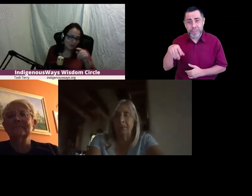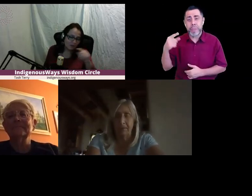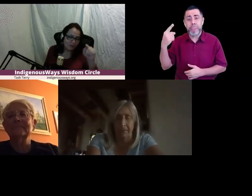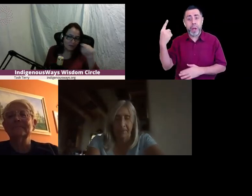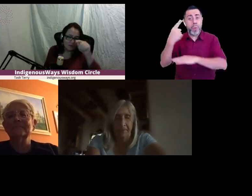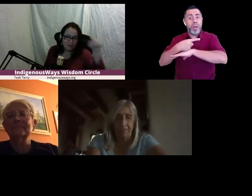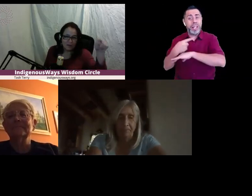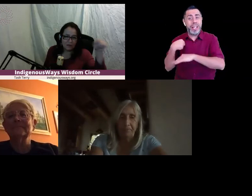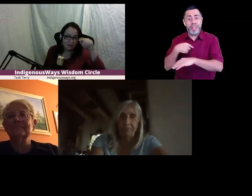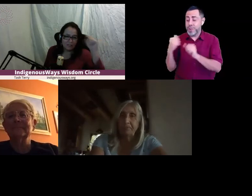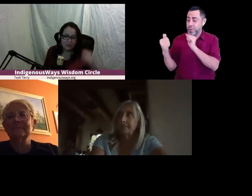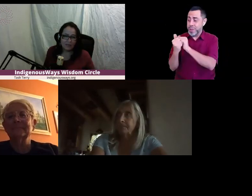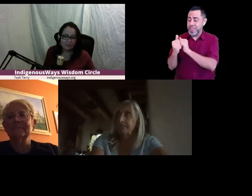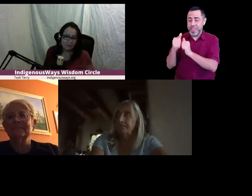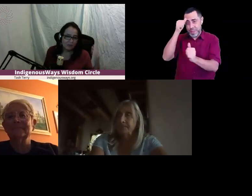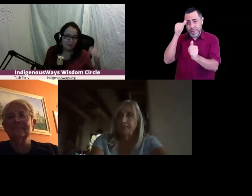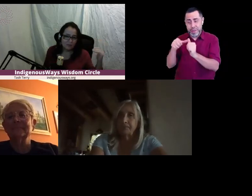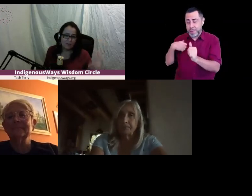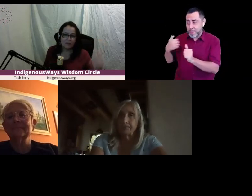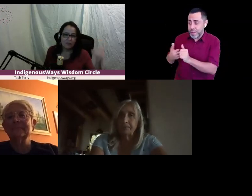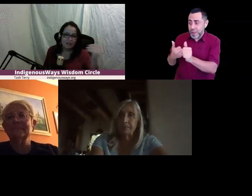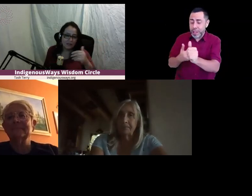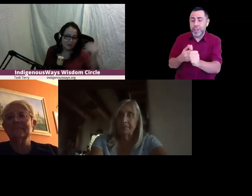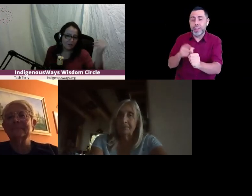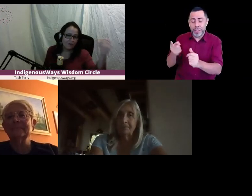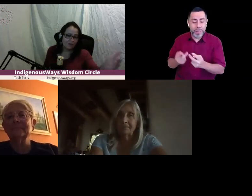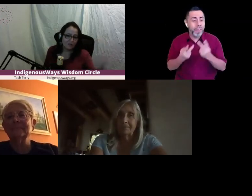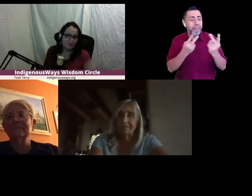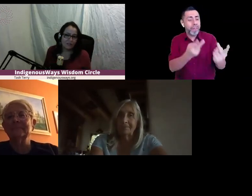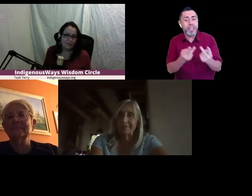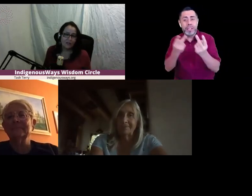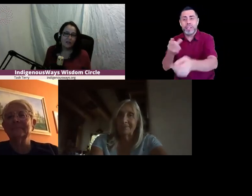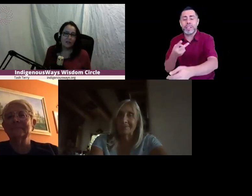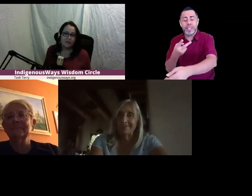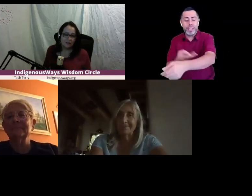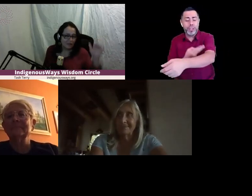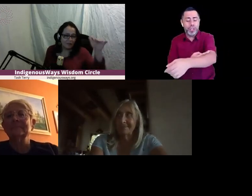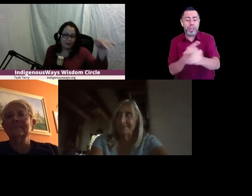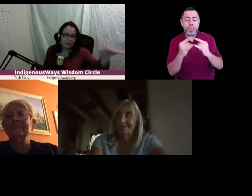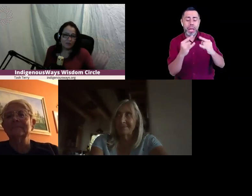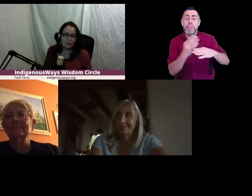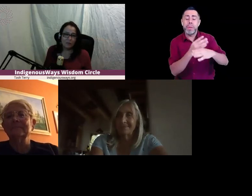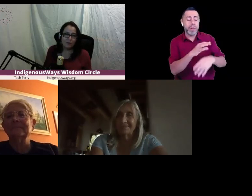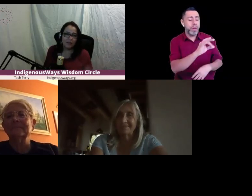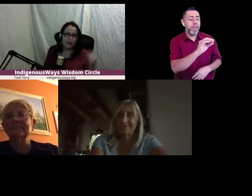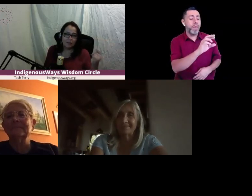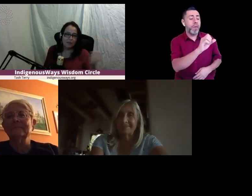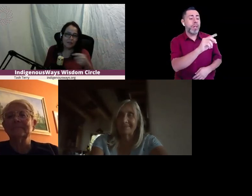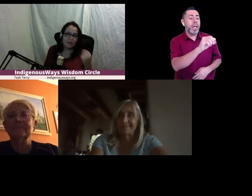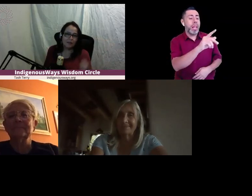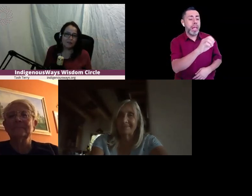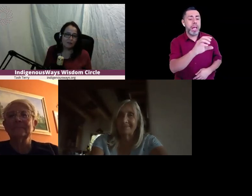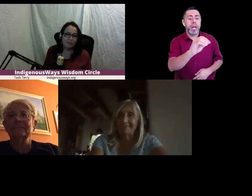with you and follow you to all those sheep camps between Forest Lake and Oak Ridge, and looked like we almost went into Blue Gap